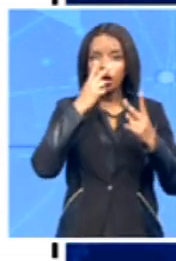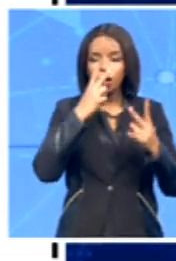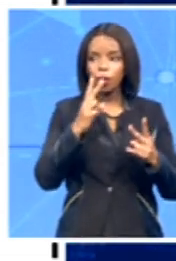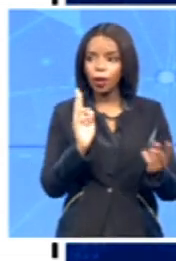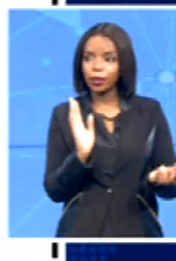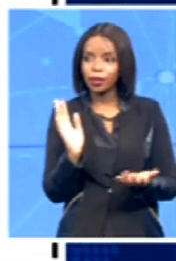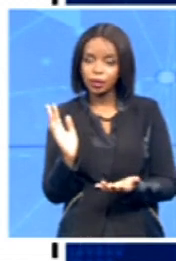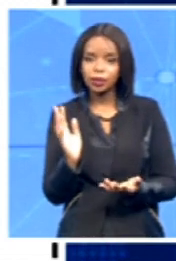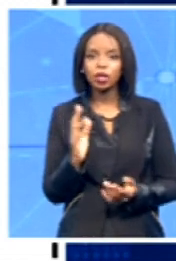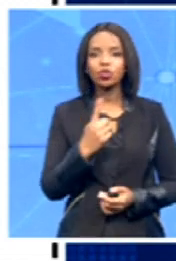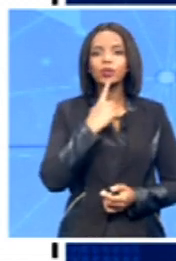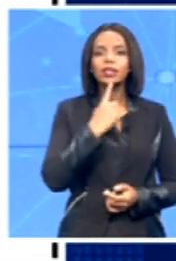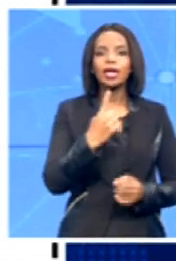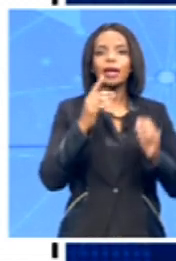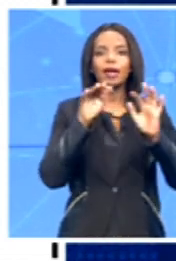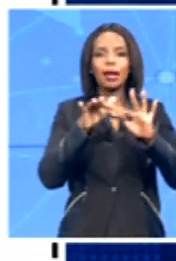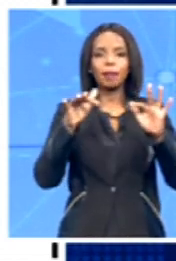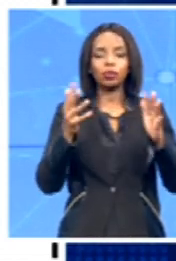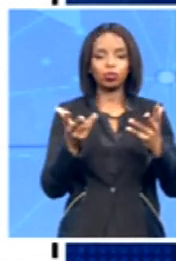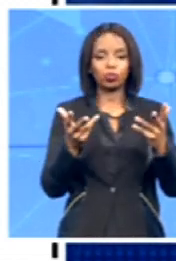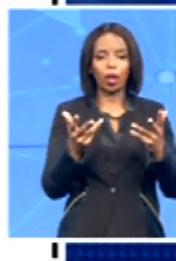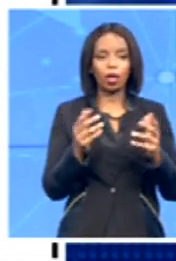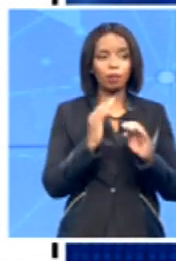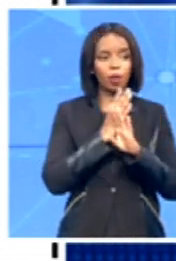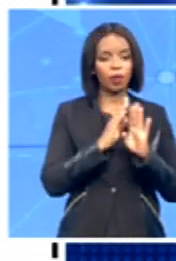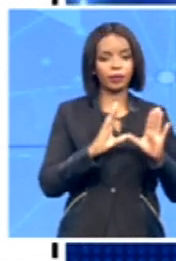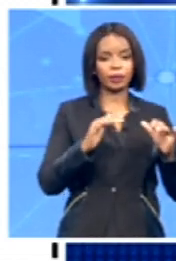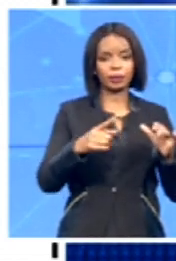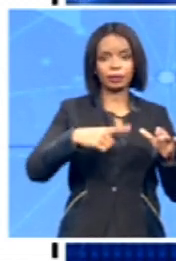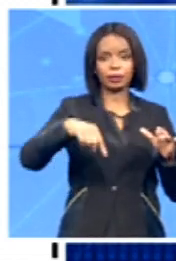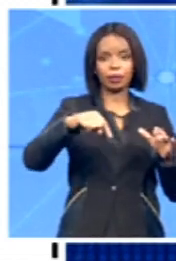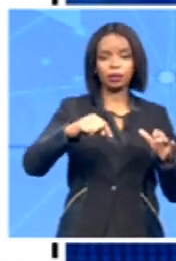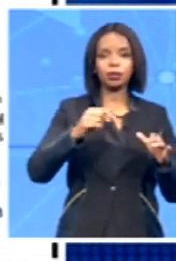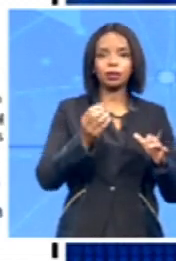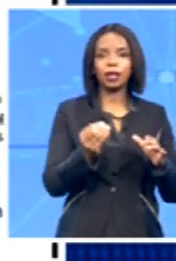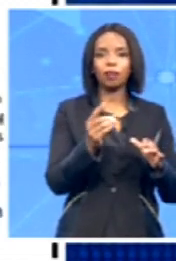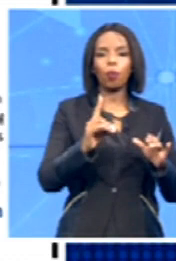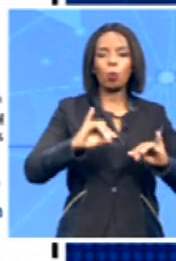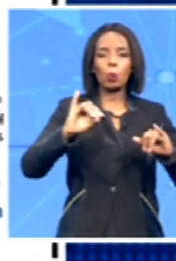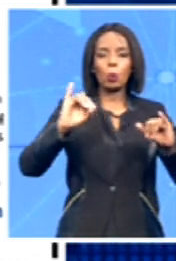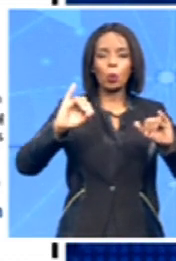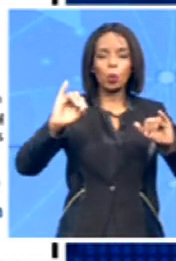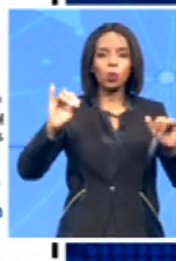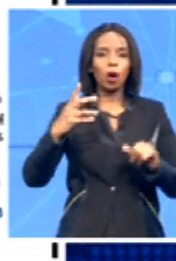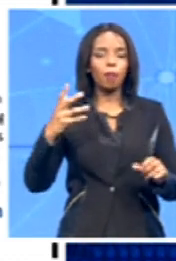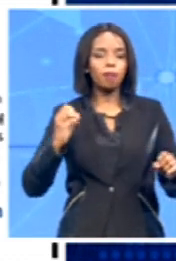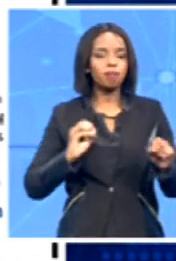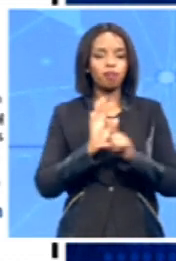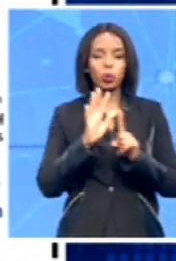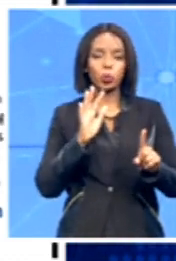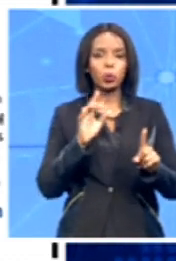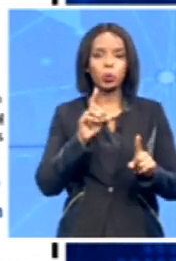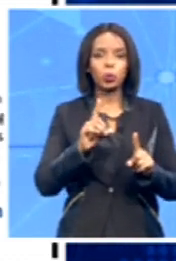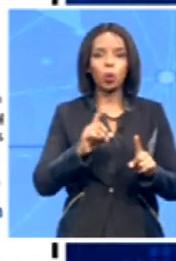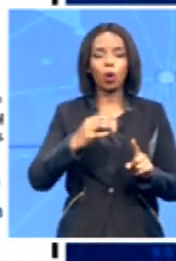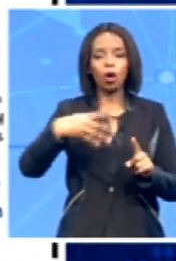sector is then significantly more the risk from severe impact of COVID in the fourth wave. But what we also did is then in the same